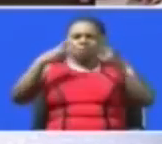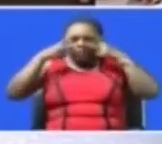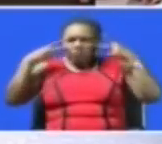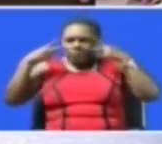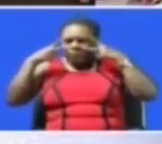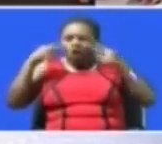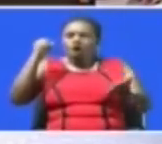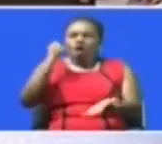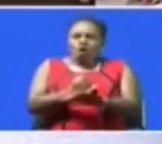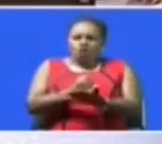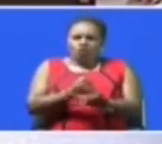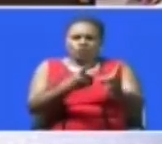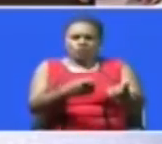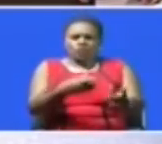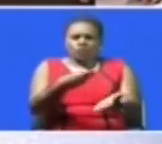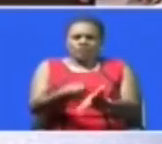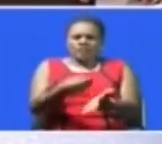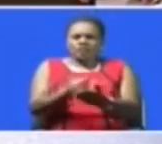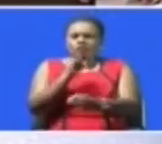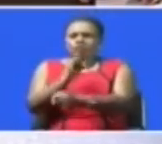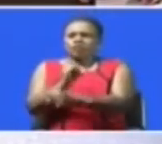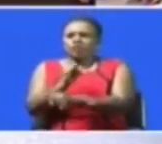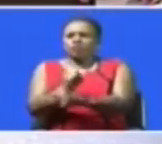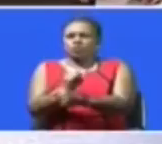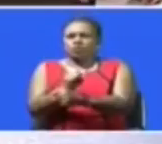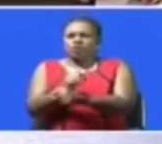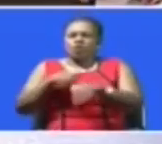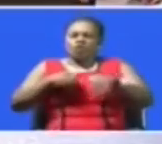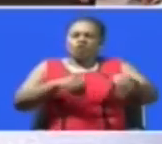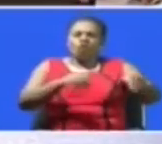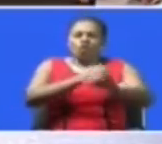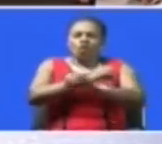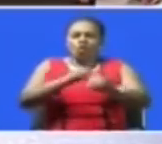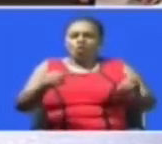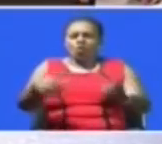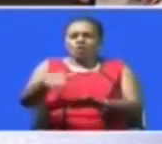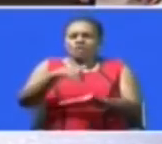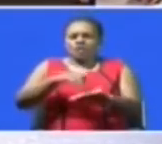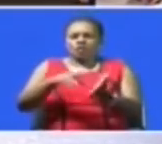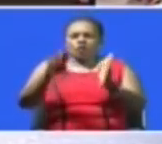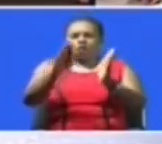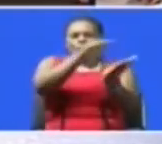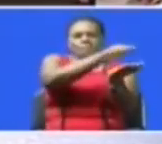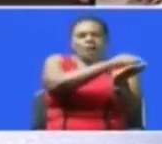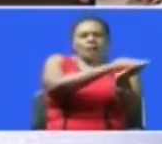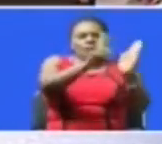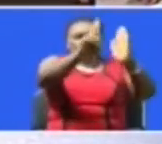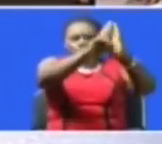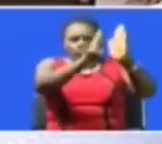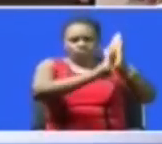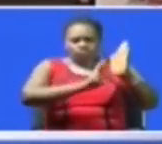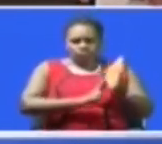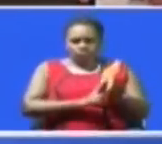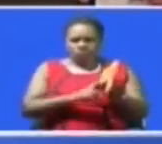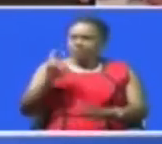that his office will prosecute officers in financial institutions that do not adhere to the Central Bank of Kenya's prudential